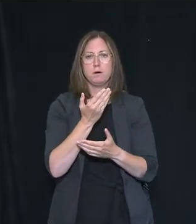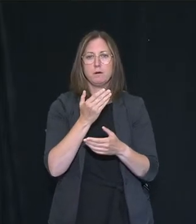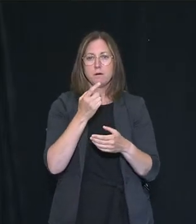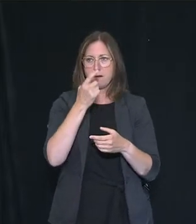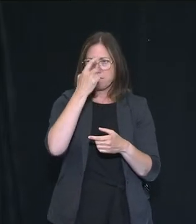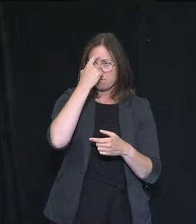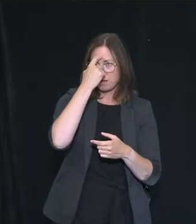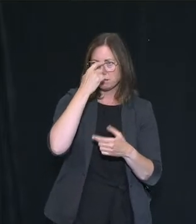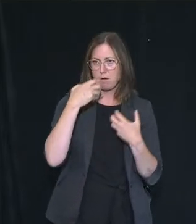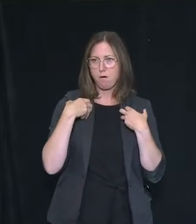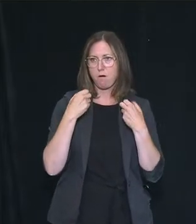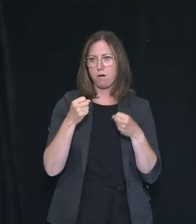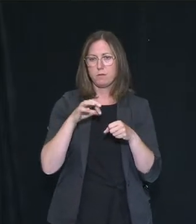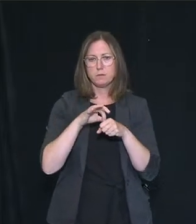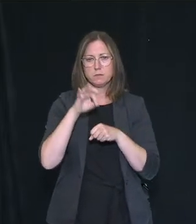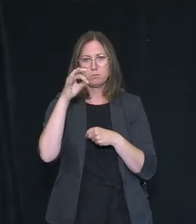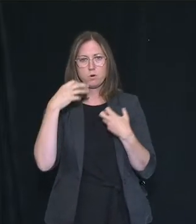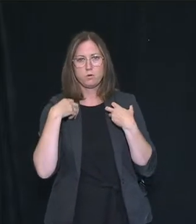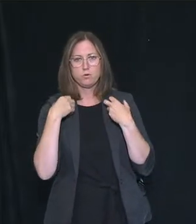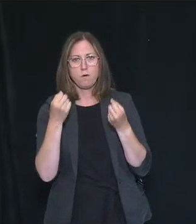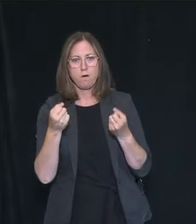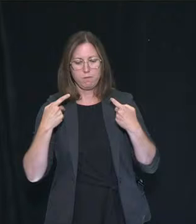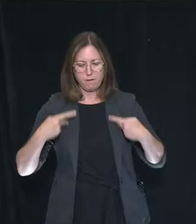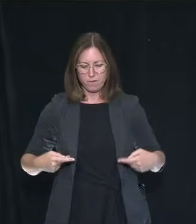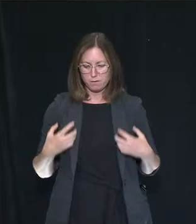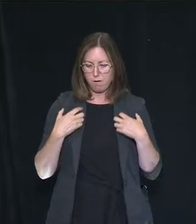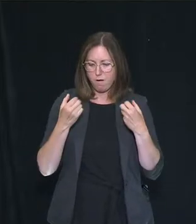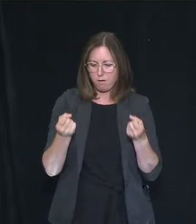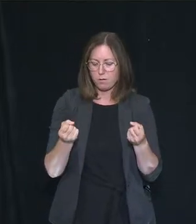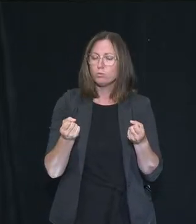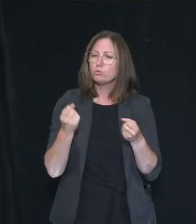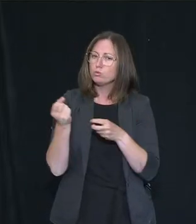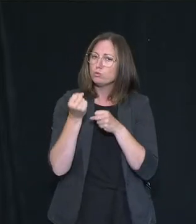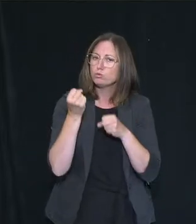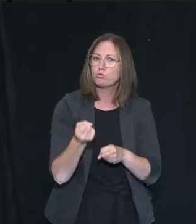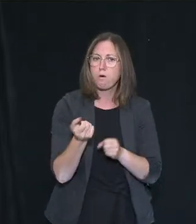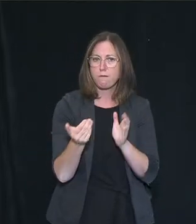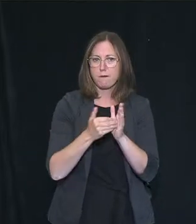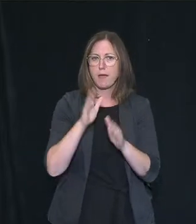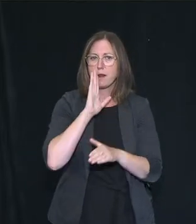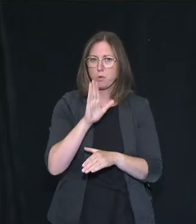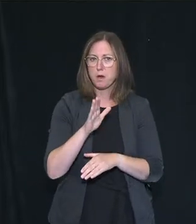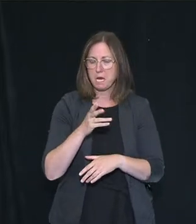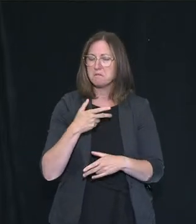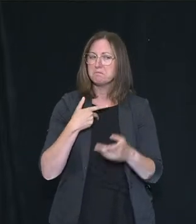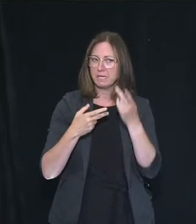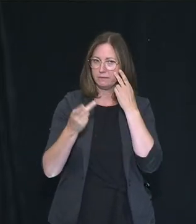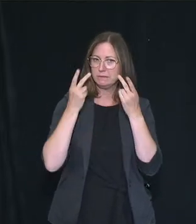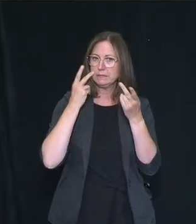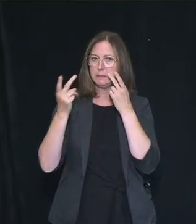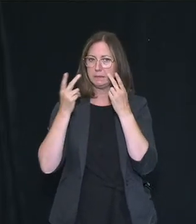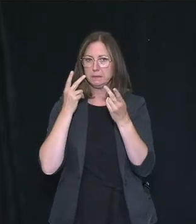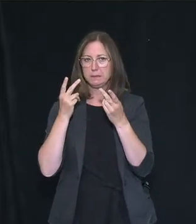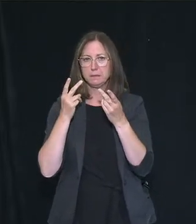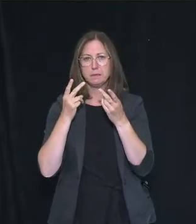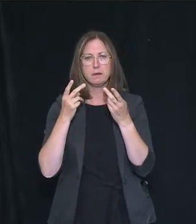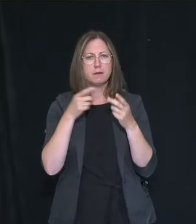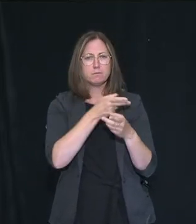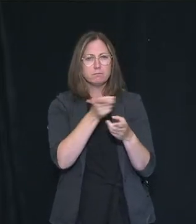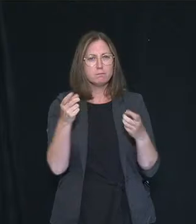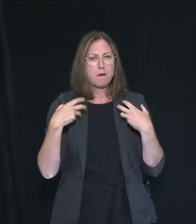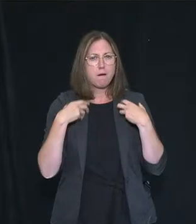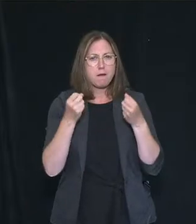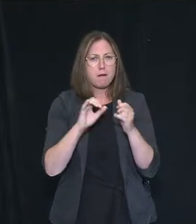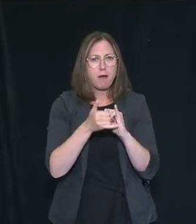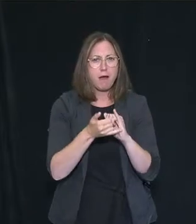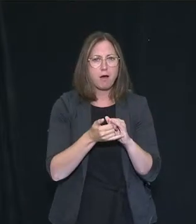health. I've seen this in action. I've seen healing through art, through